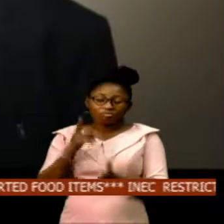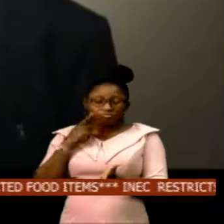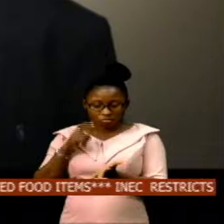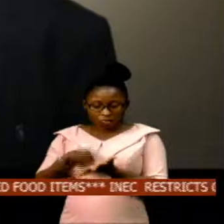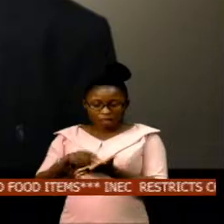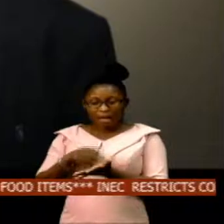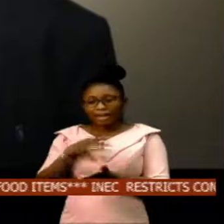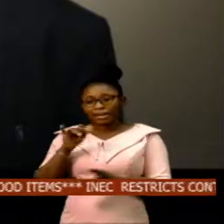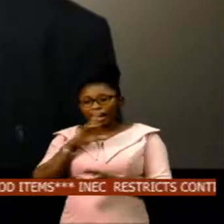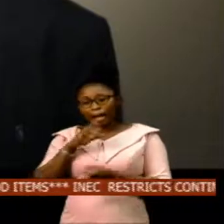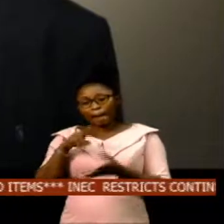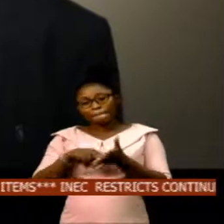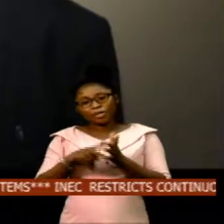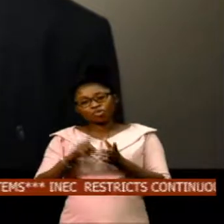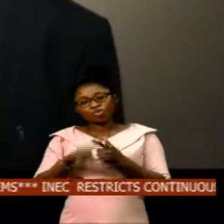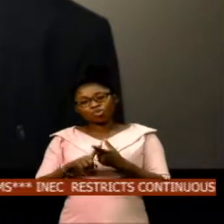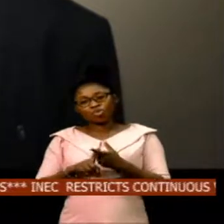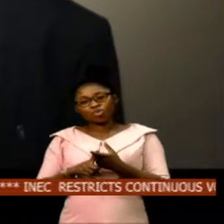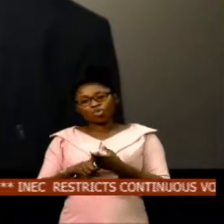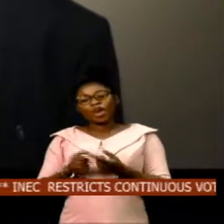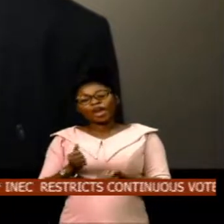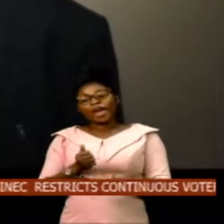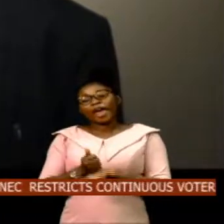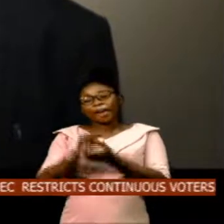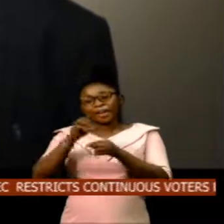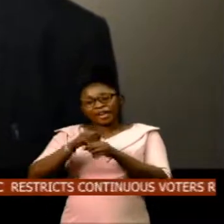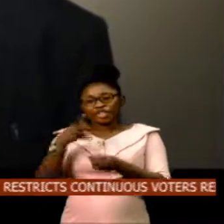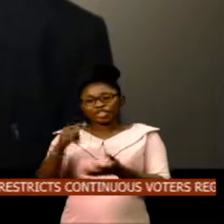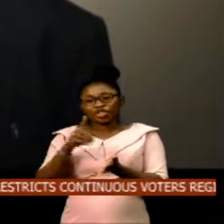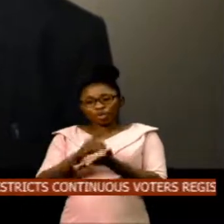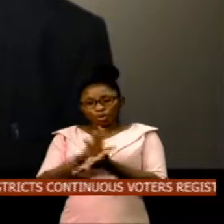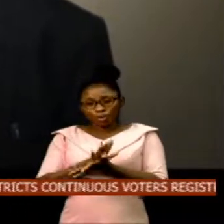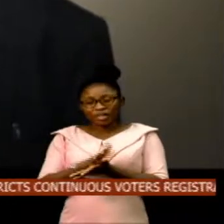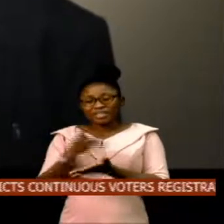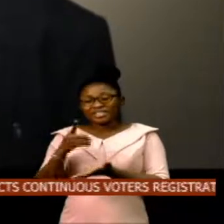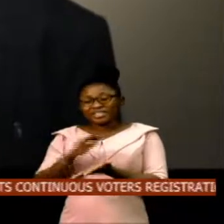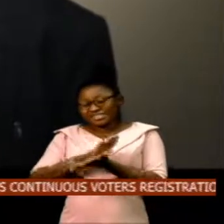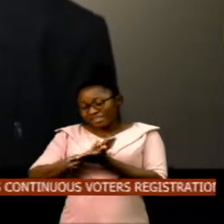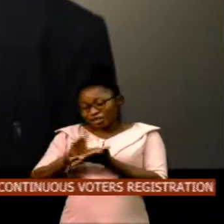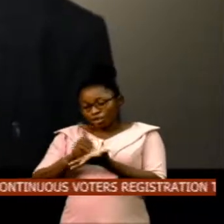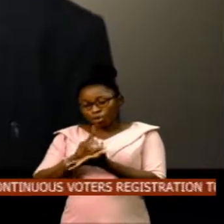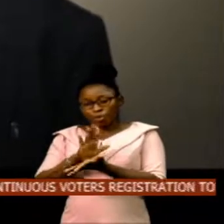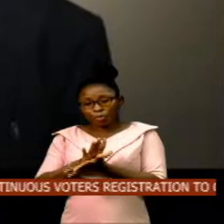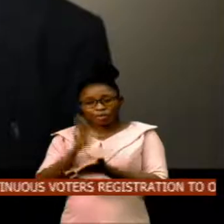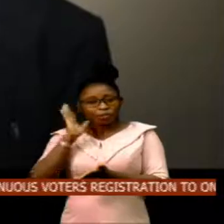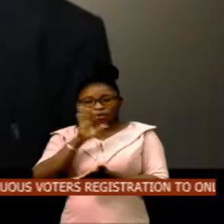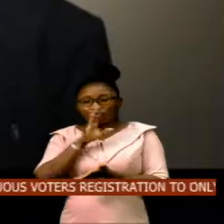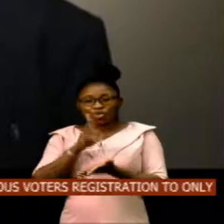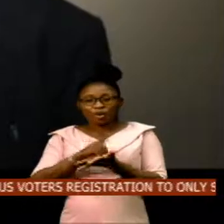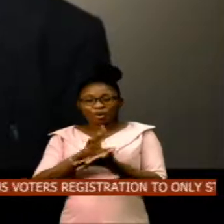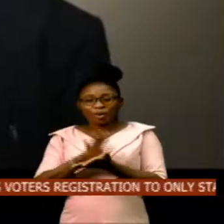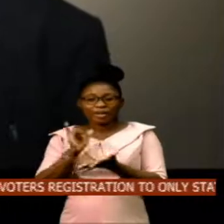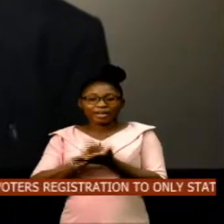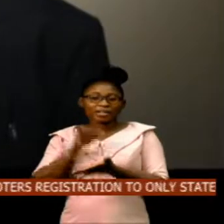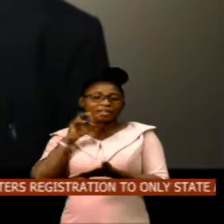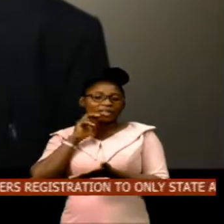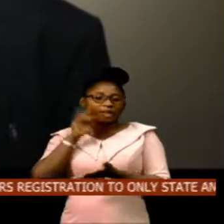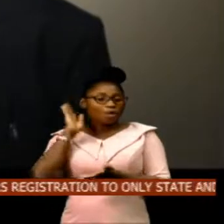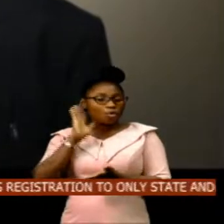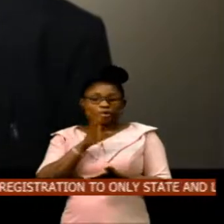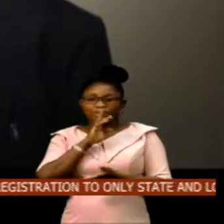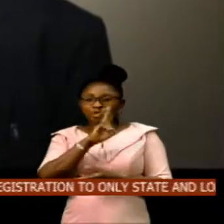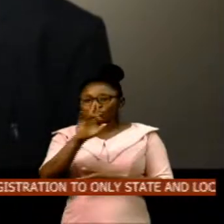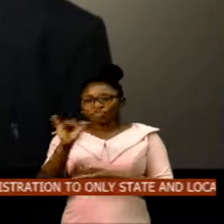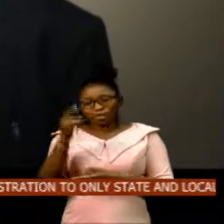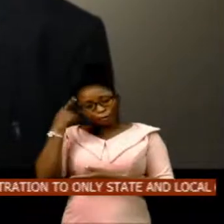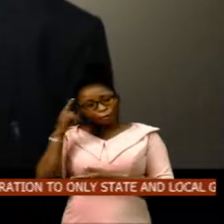and they are meant to enrich the document. The clean document will be in a document that Nigeria will be